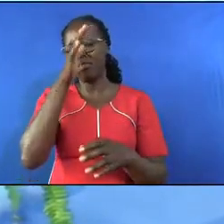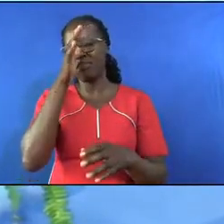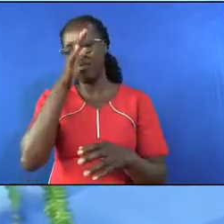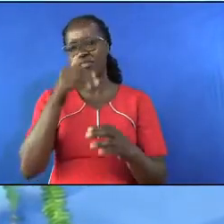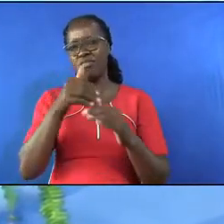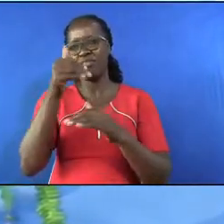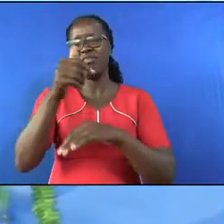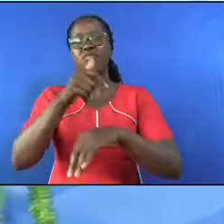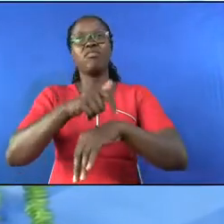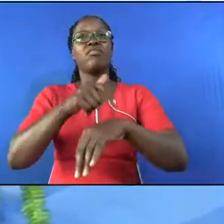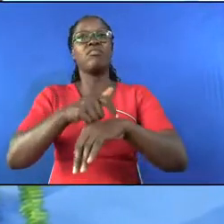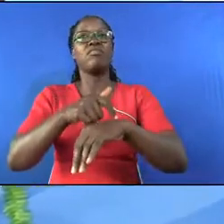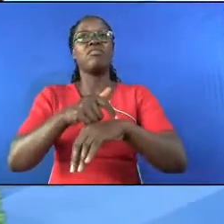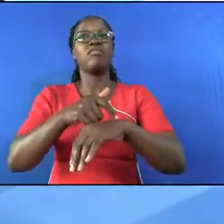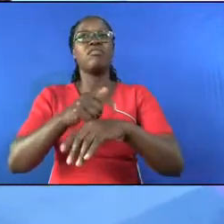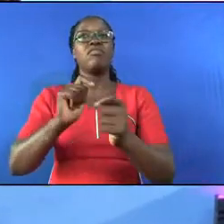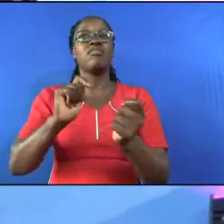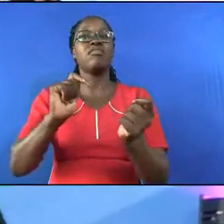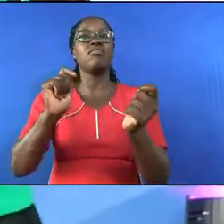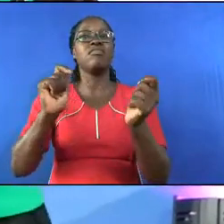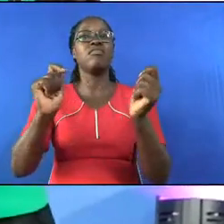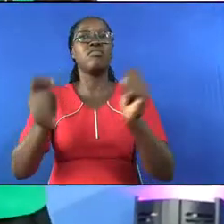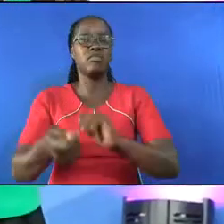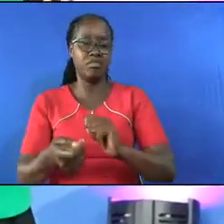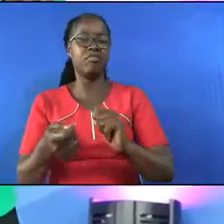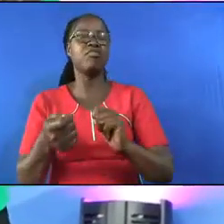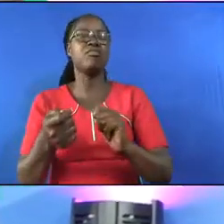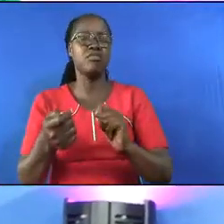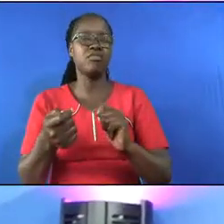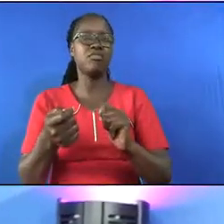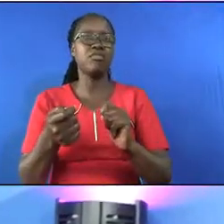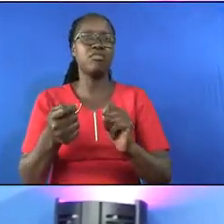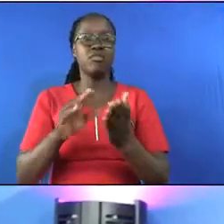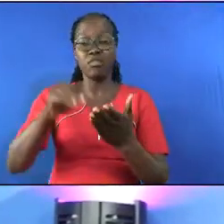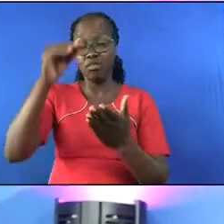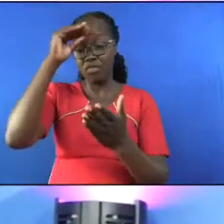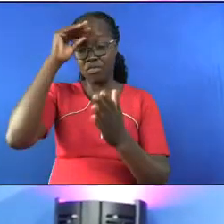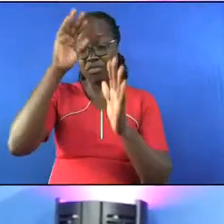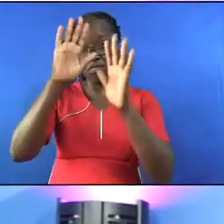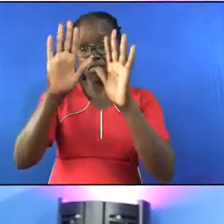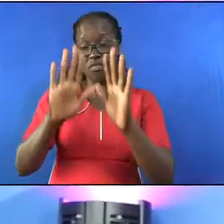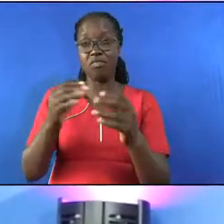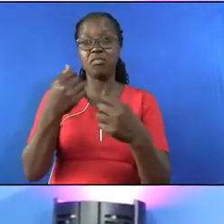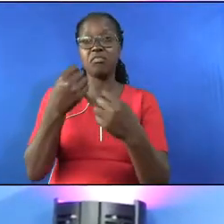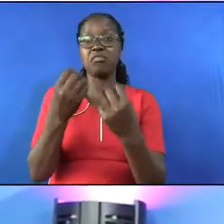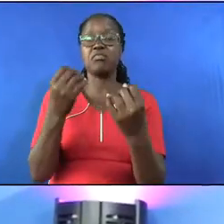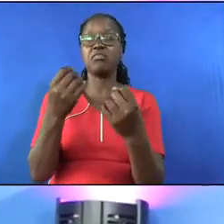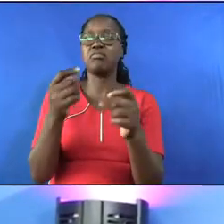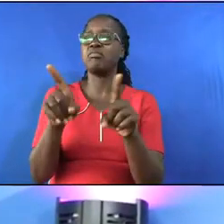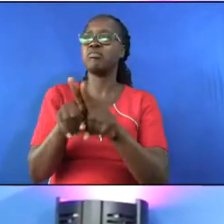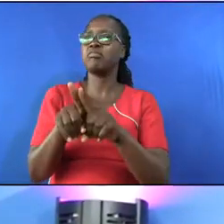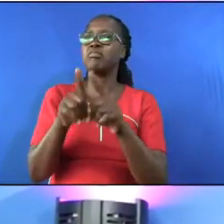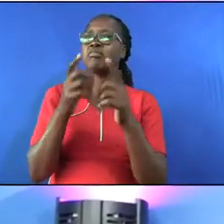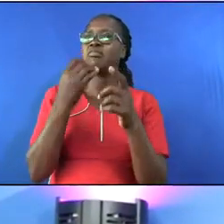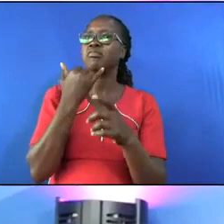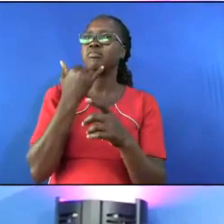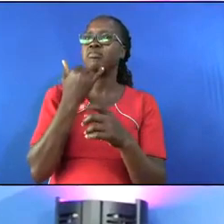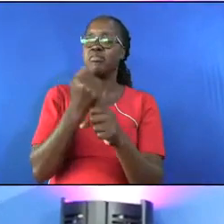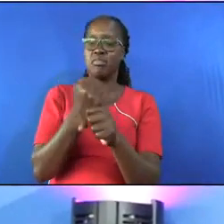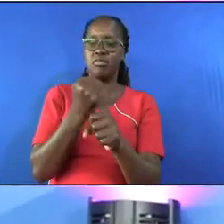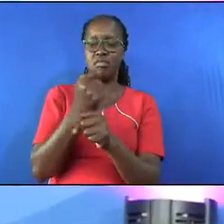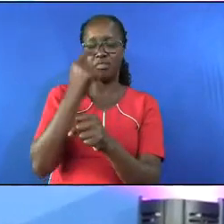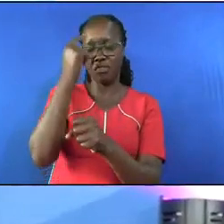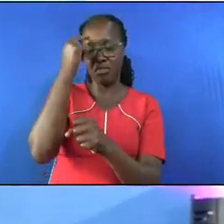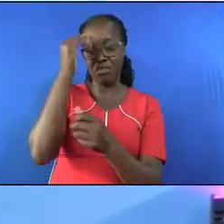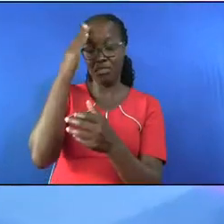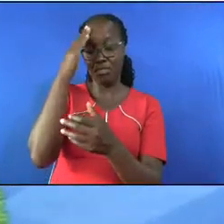that after a time, they would outgrow their evil tendencies. Many are now making a similar mistake. They think